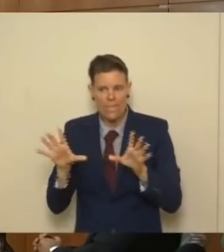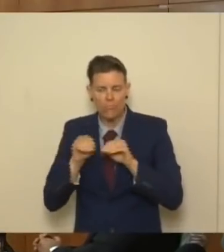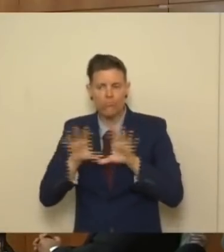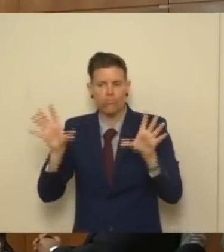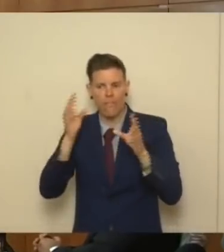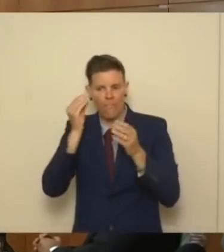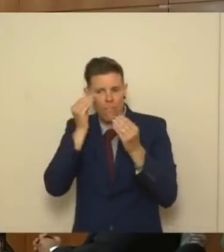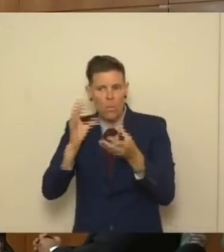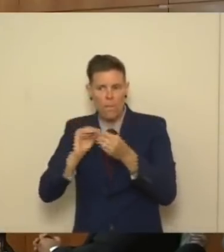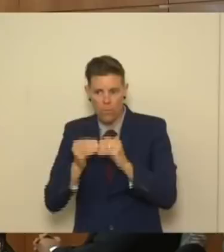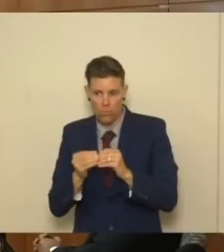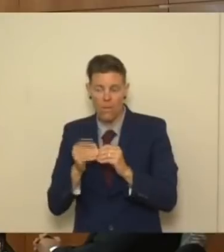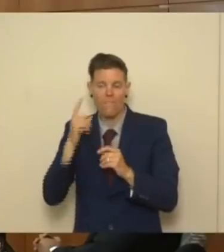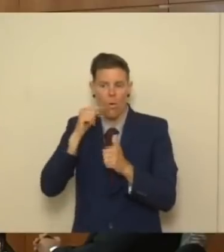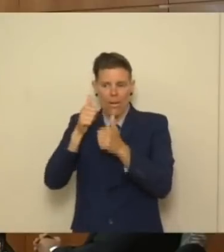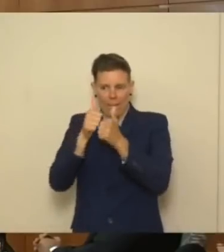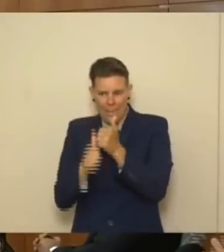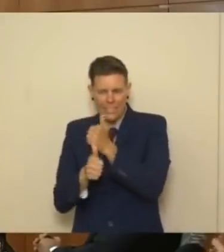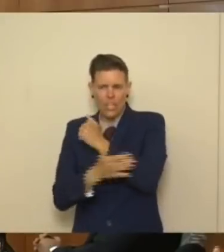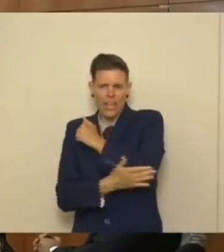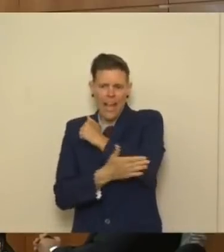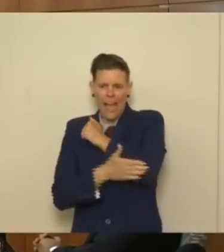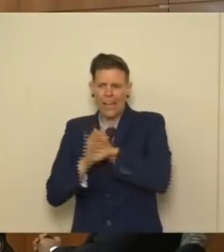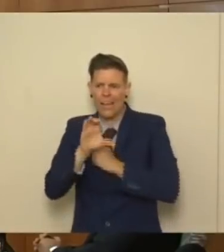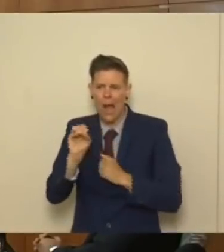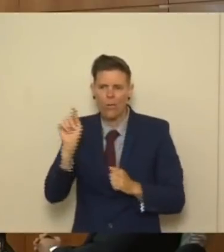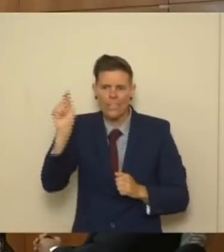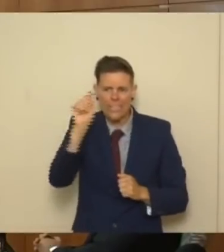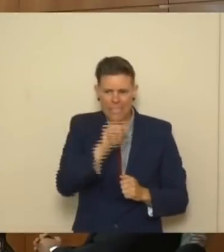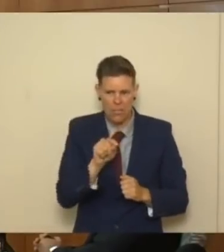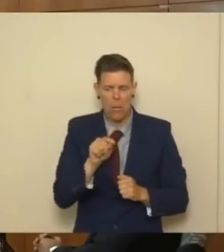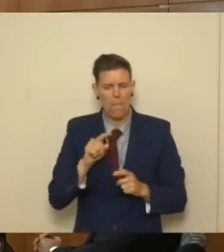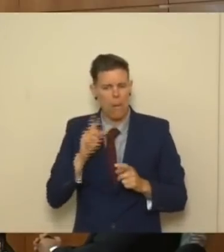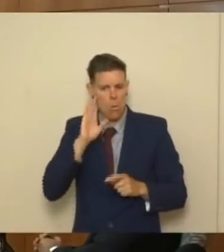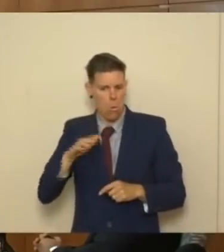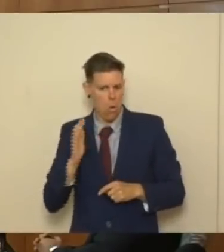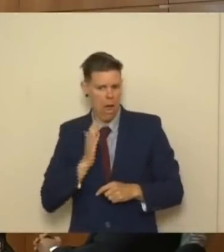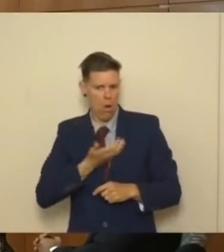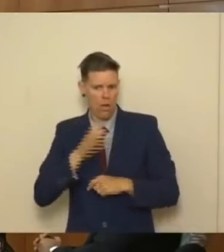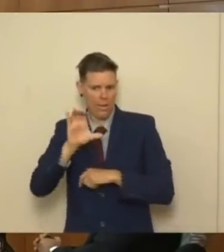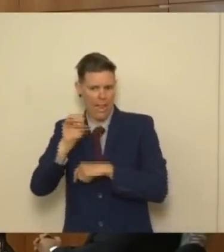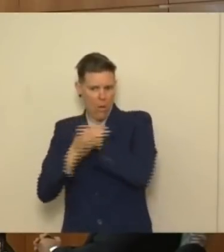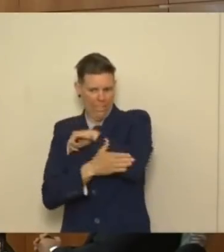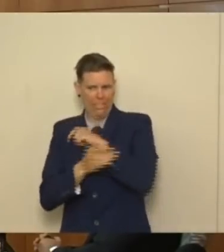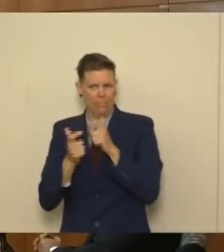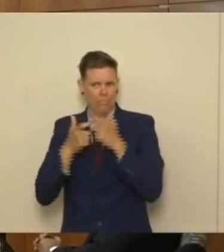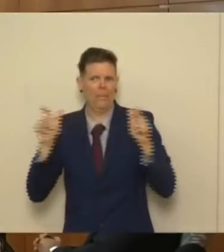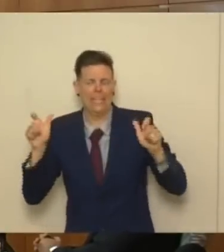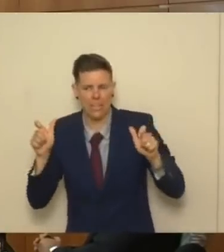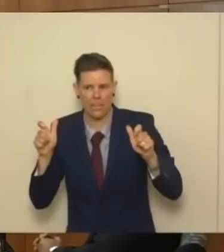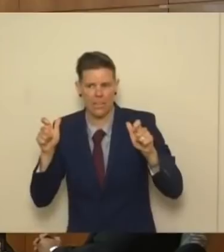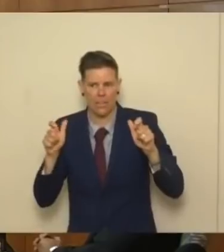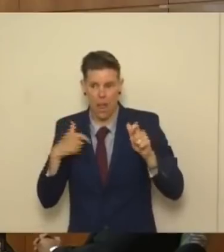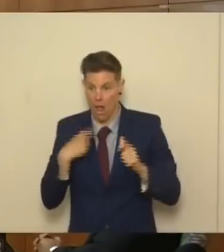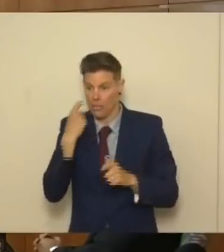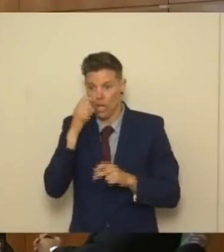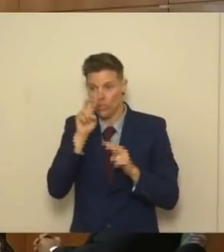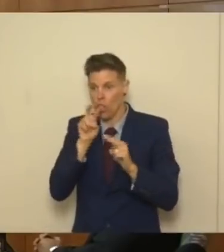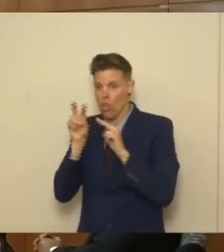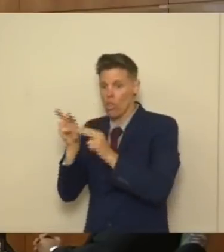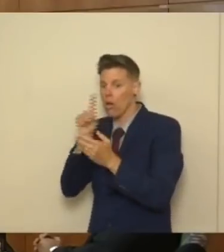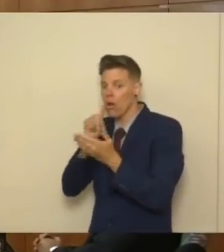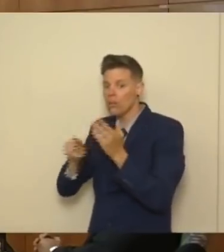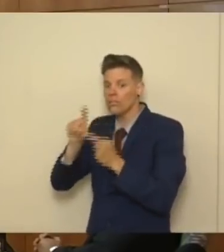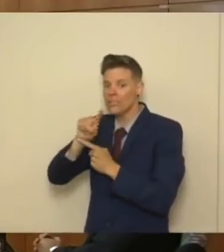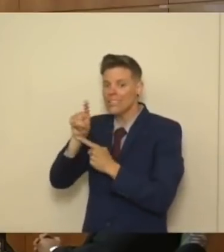pretty big, and I just, on a whim, checked out the available zip code data for my own zip code. It was pretty sobering. I'm wondering if